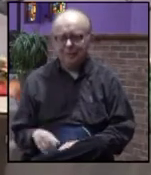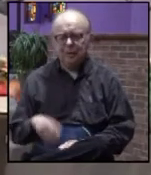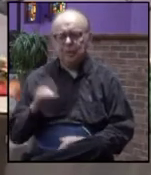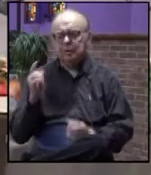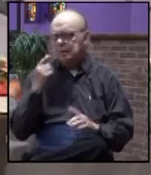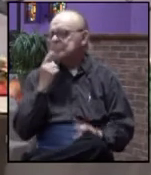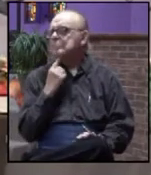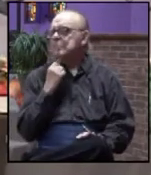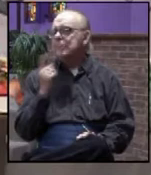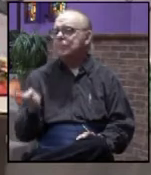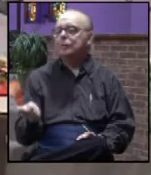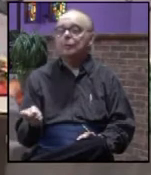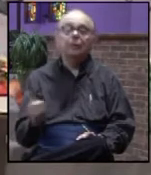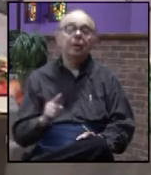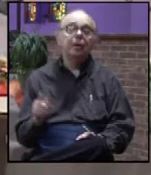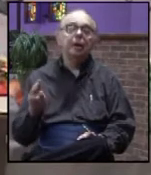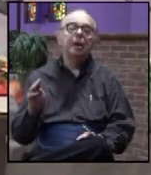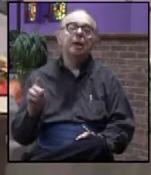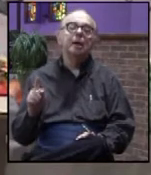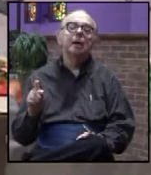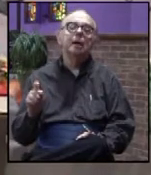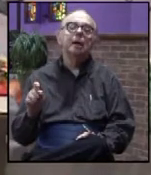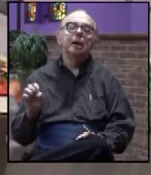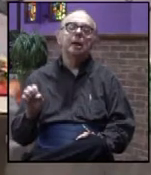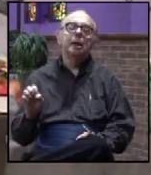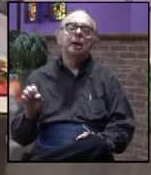you in Mexico.